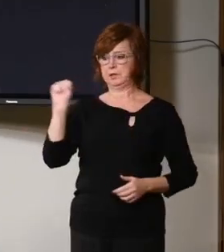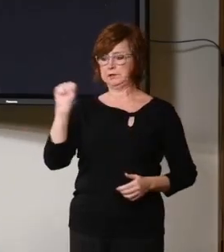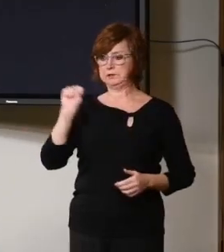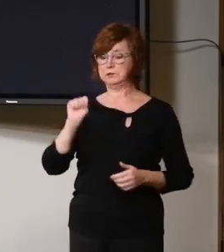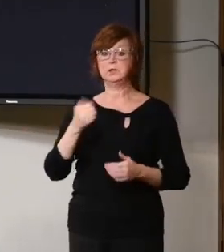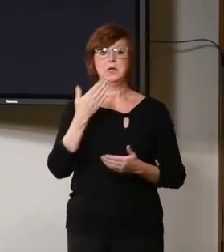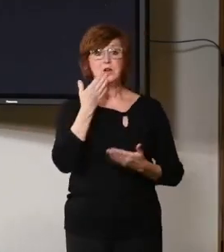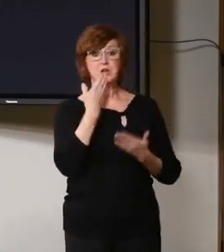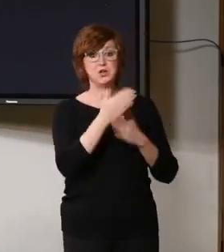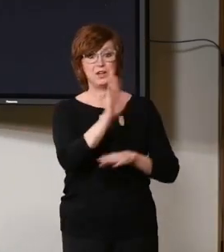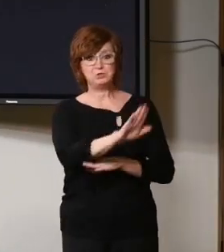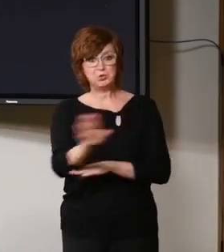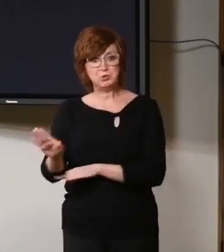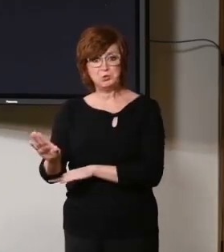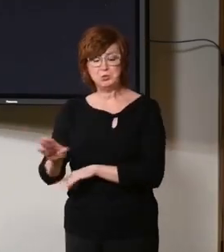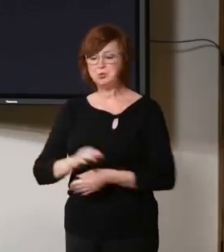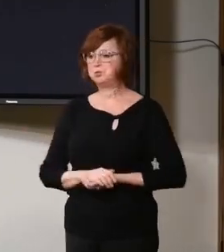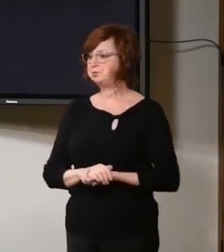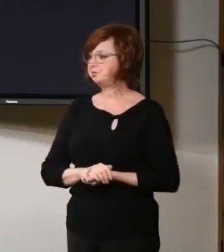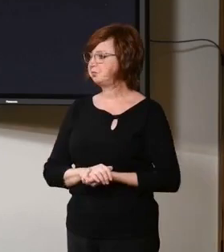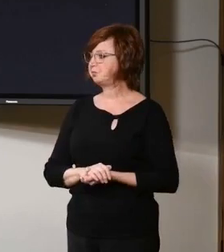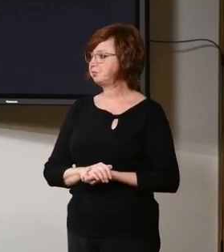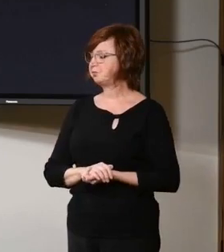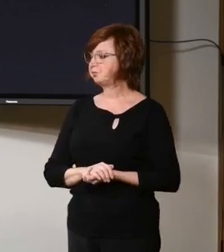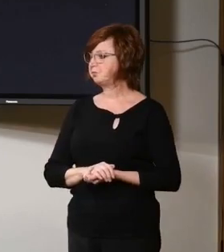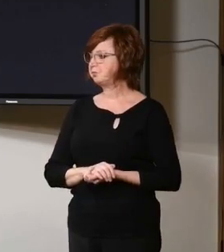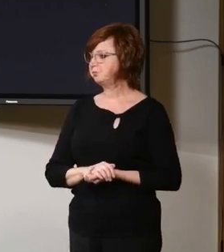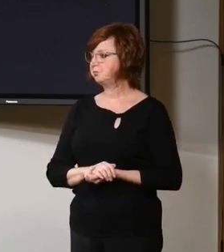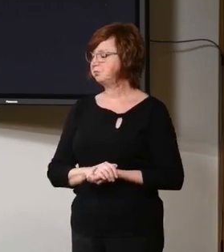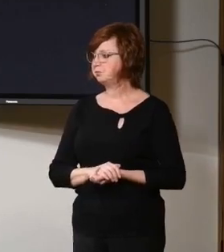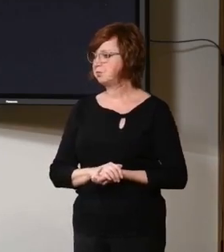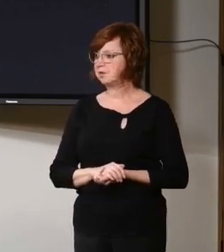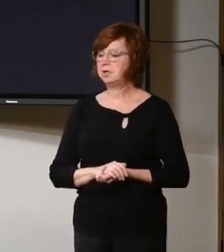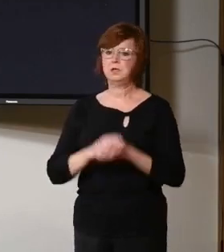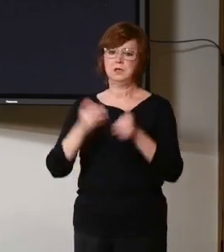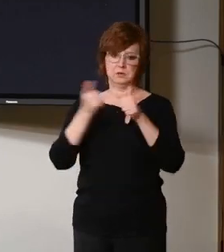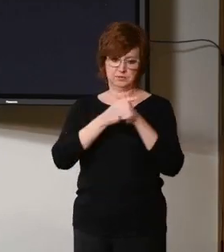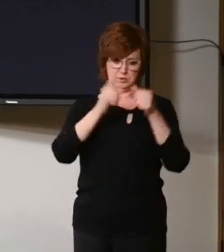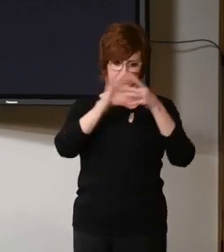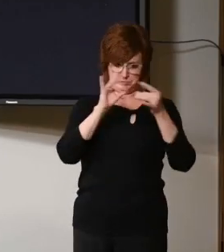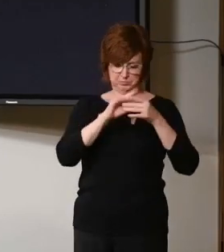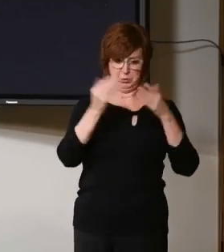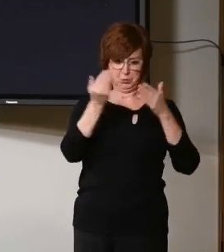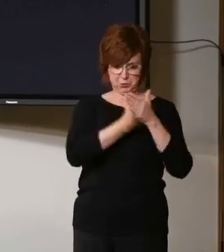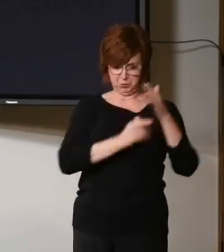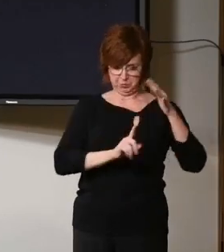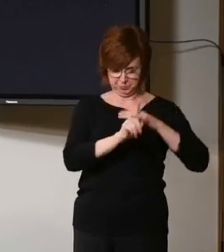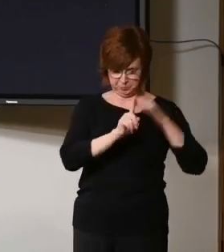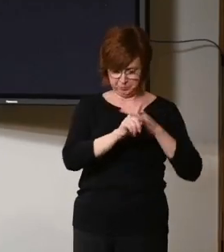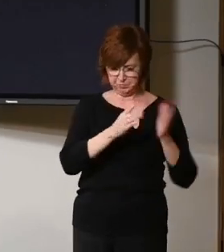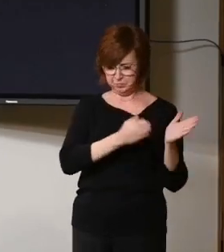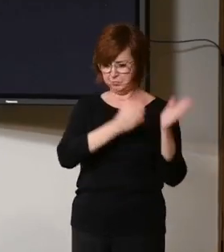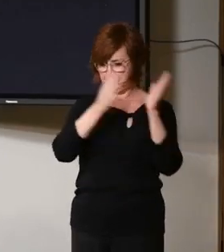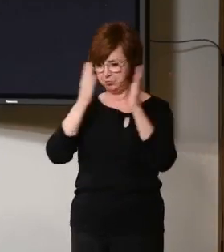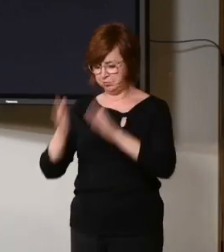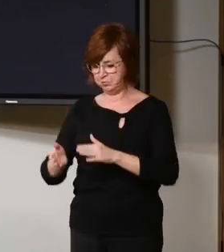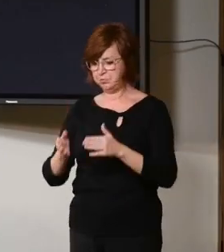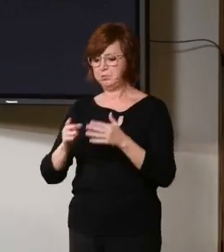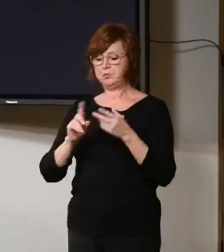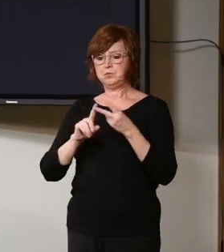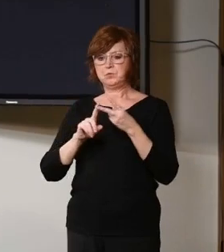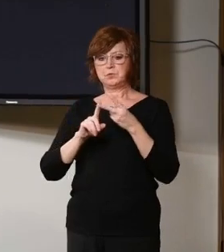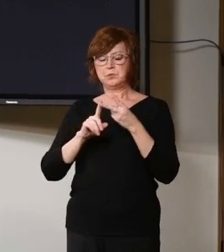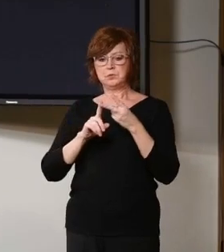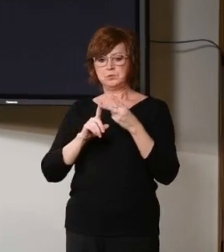some information about new cases, some information about events, and some